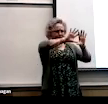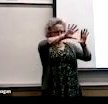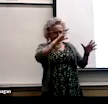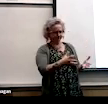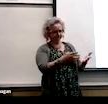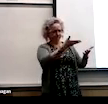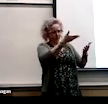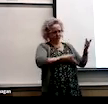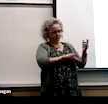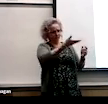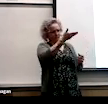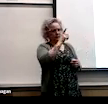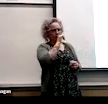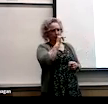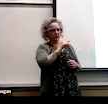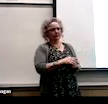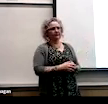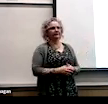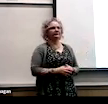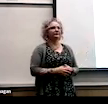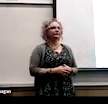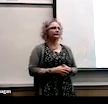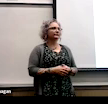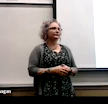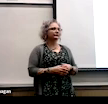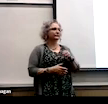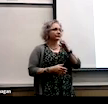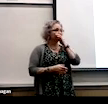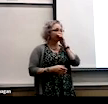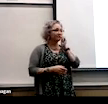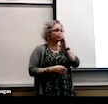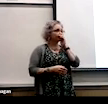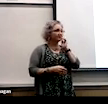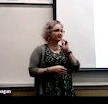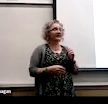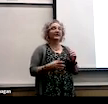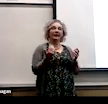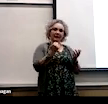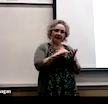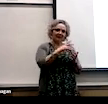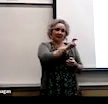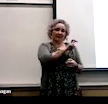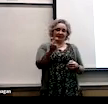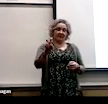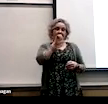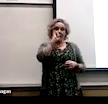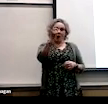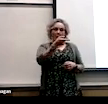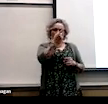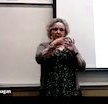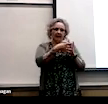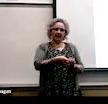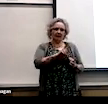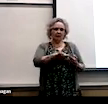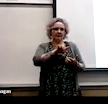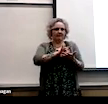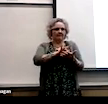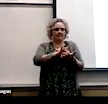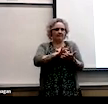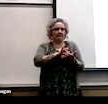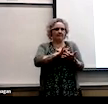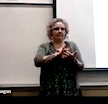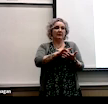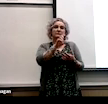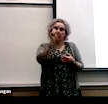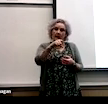at a whole individual. Because of course, transition is not just medical. And most of the time, as we said, they're transitioning their